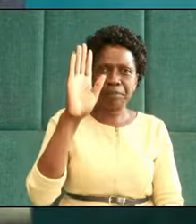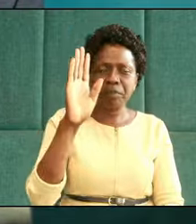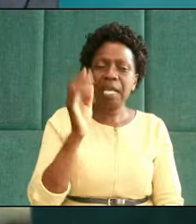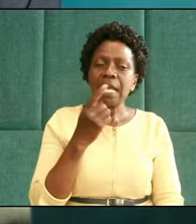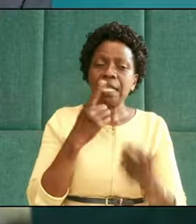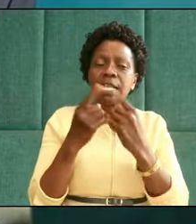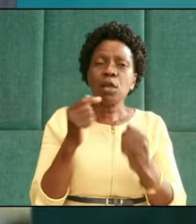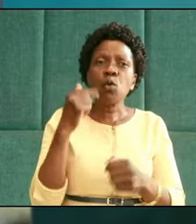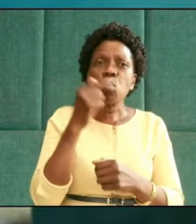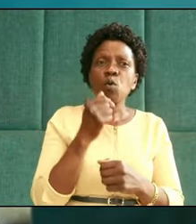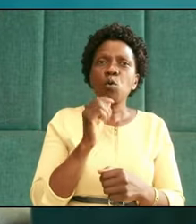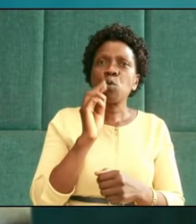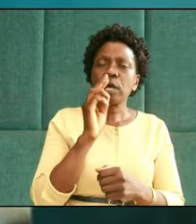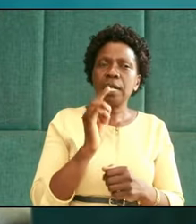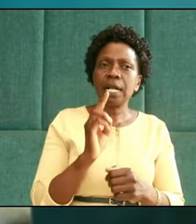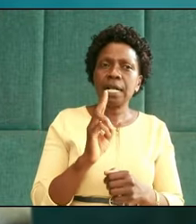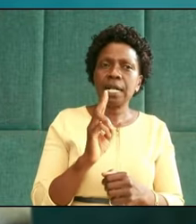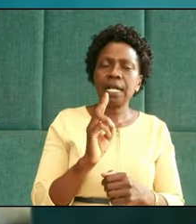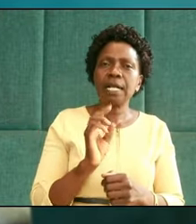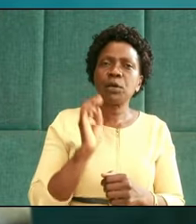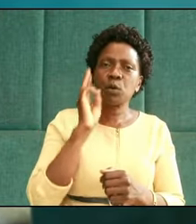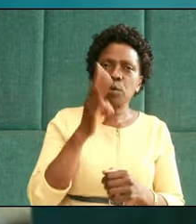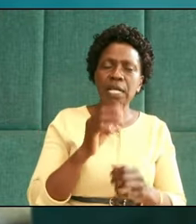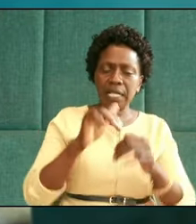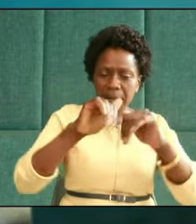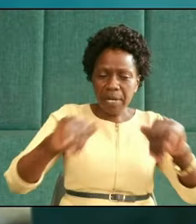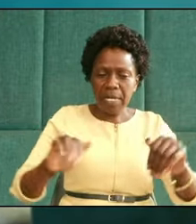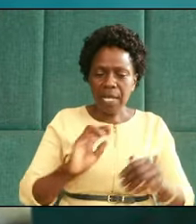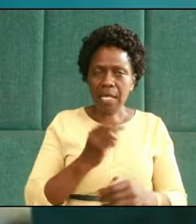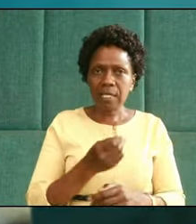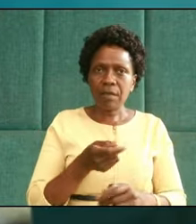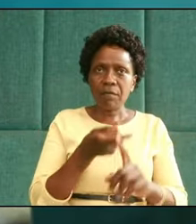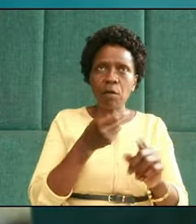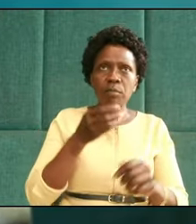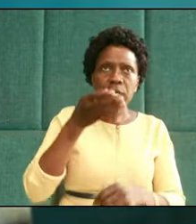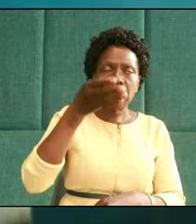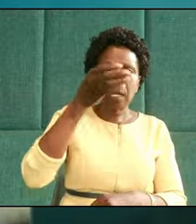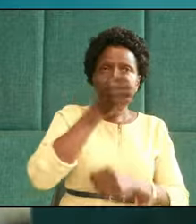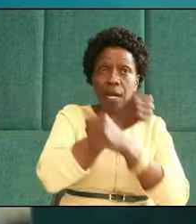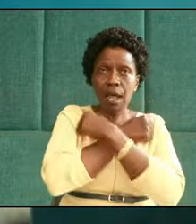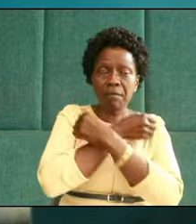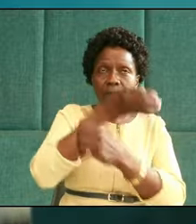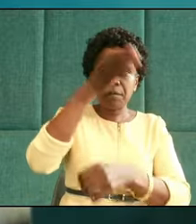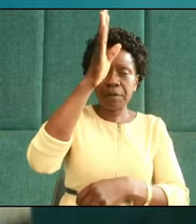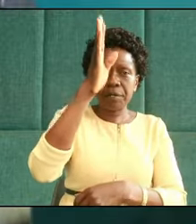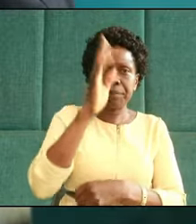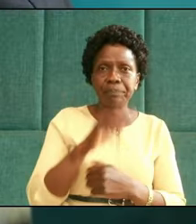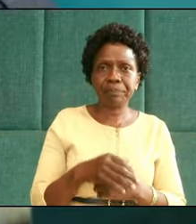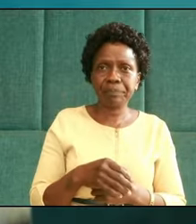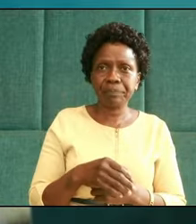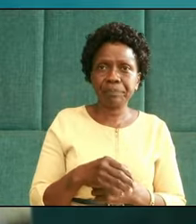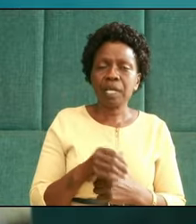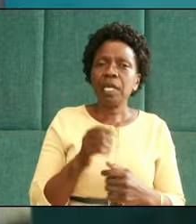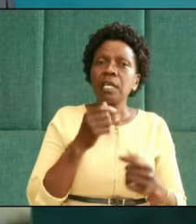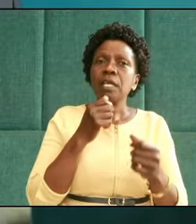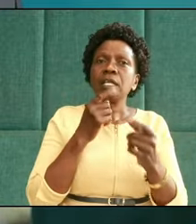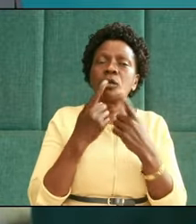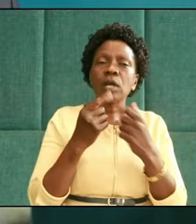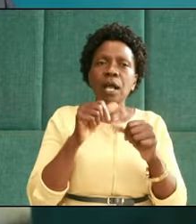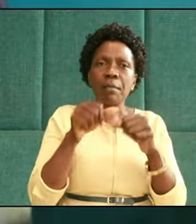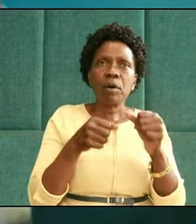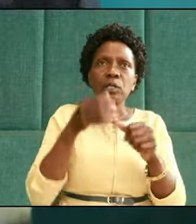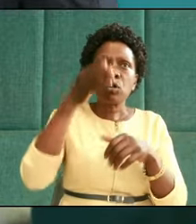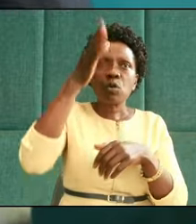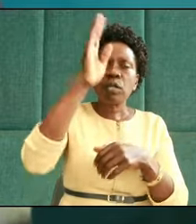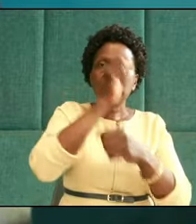for Christ fluctuates. It is today high, tomorrow is low. He's not talking about that. He's talking about